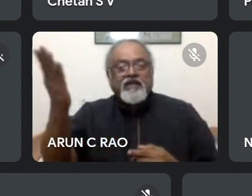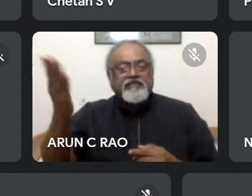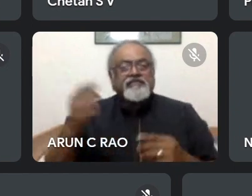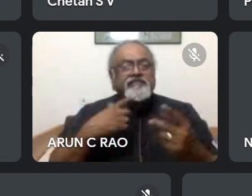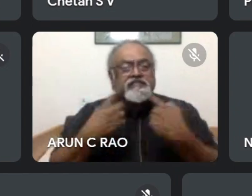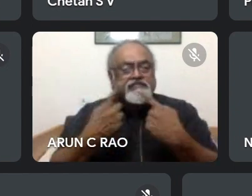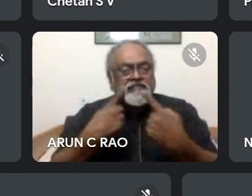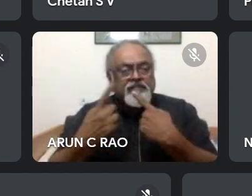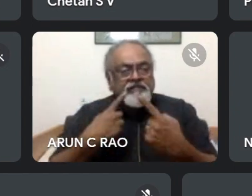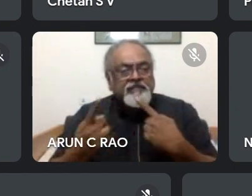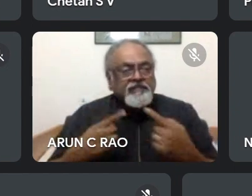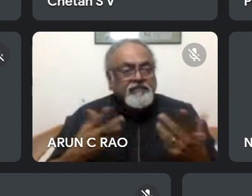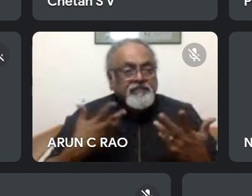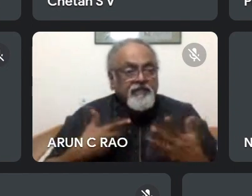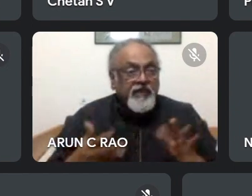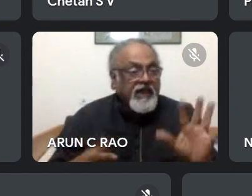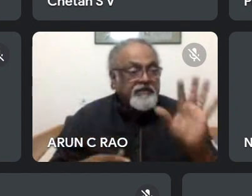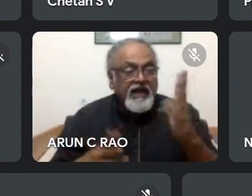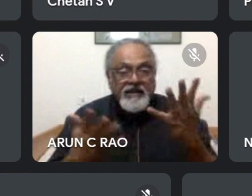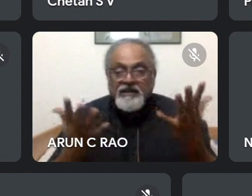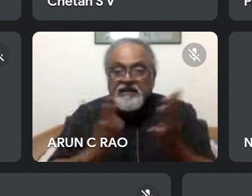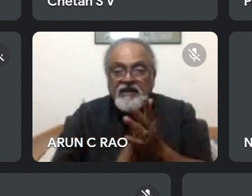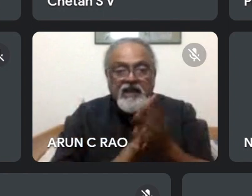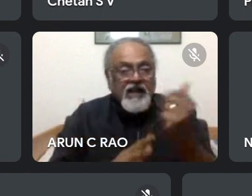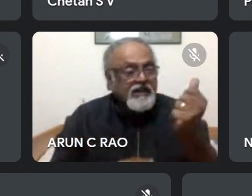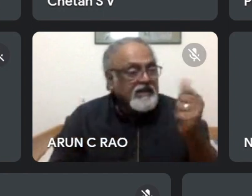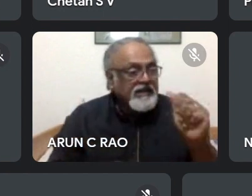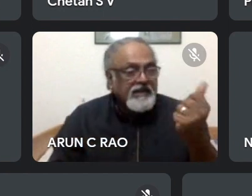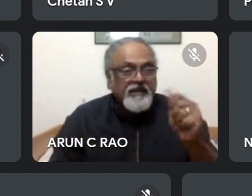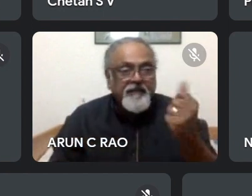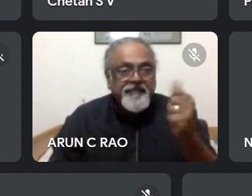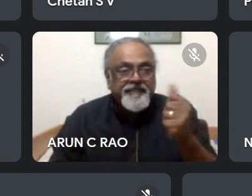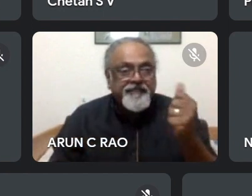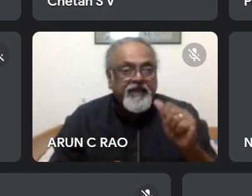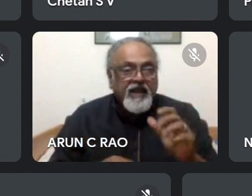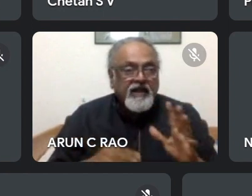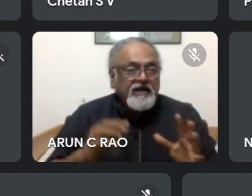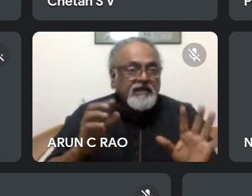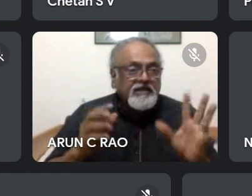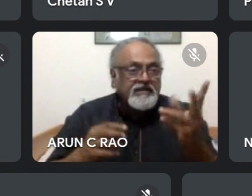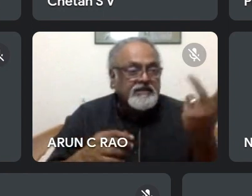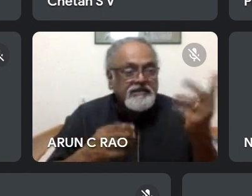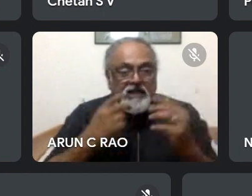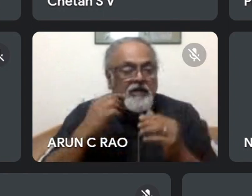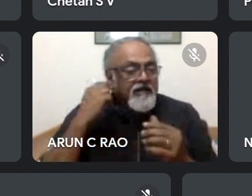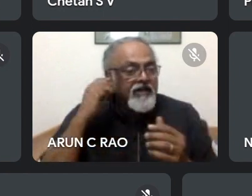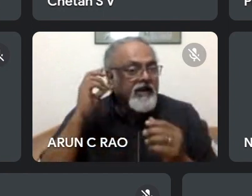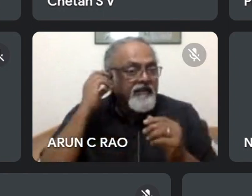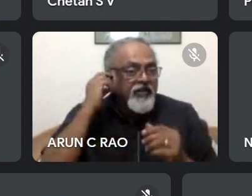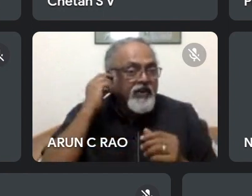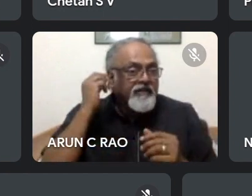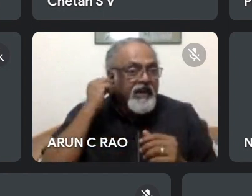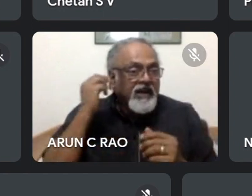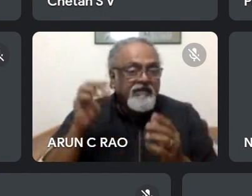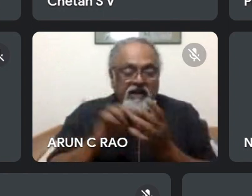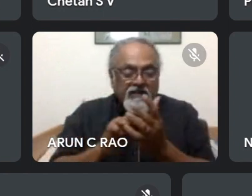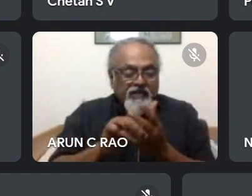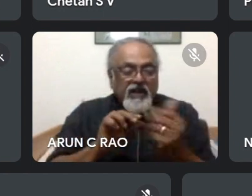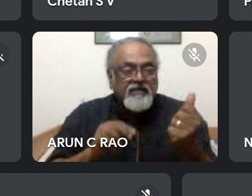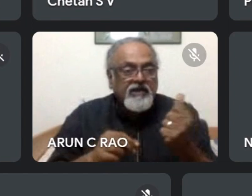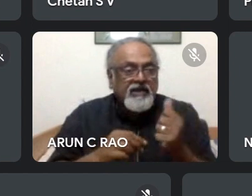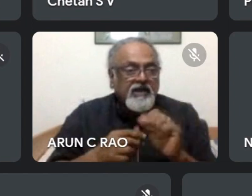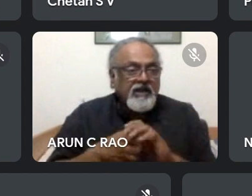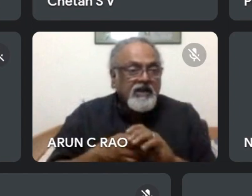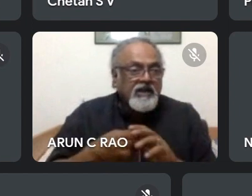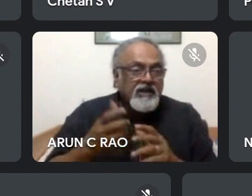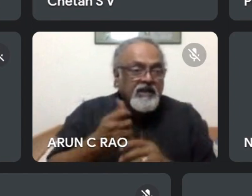I need something in my hand. So even now when I talk, I have my earphone in my palm. So every 3 seconds, I